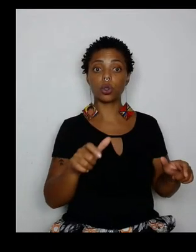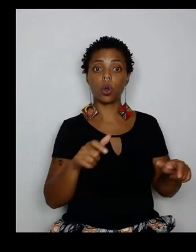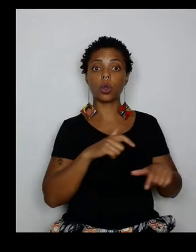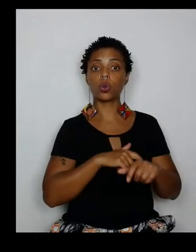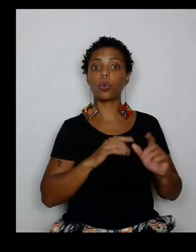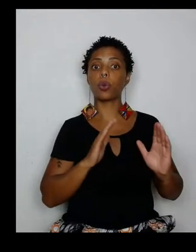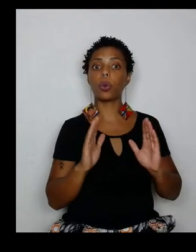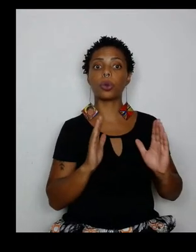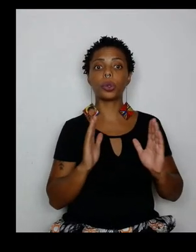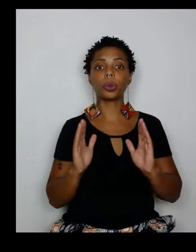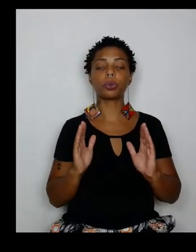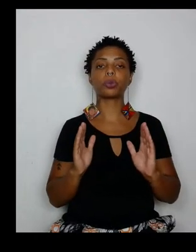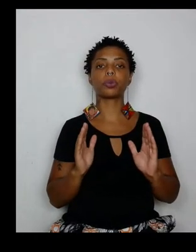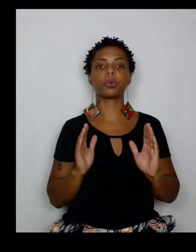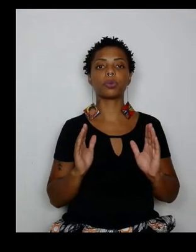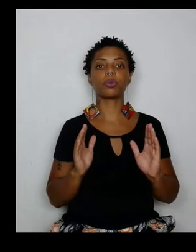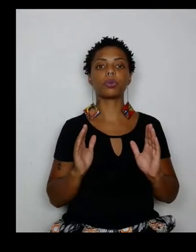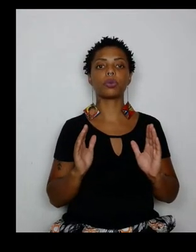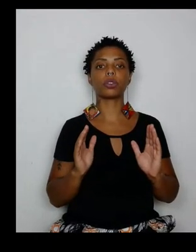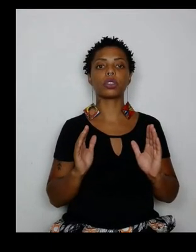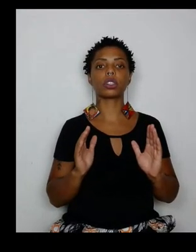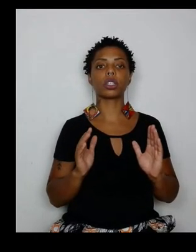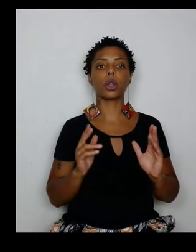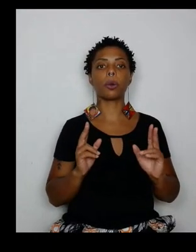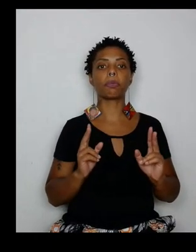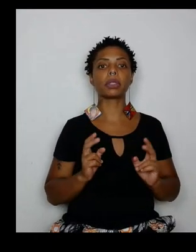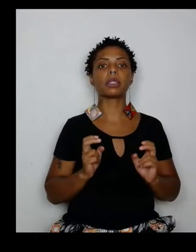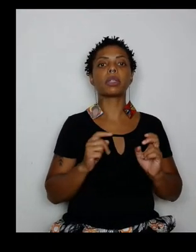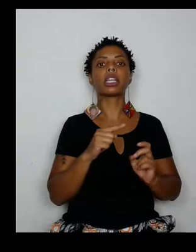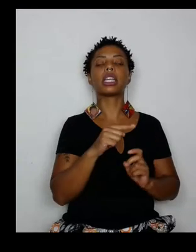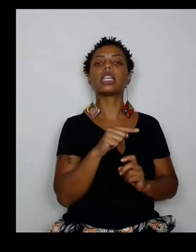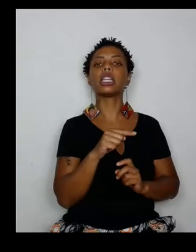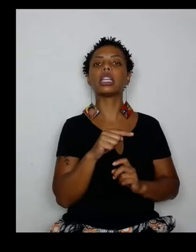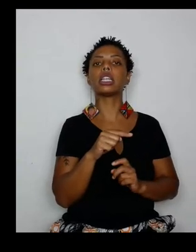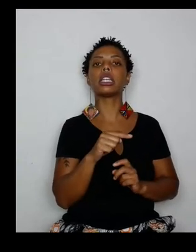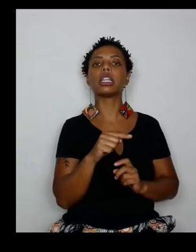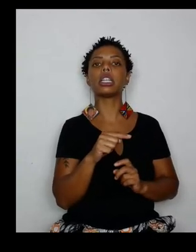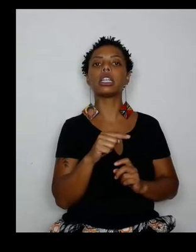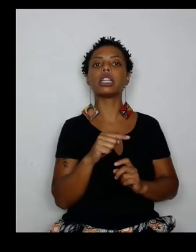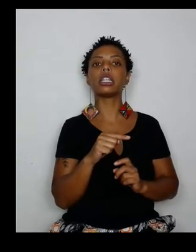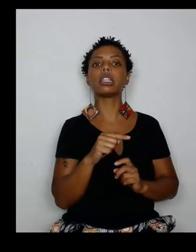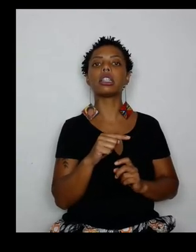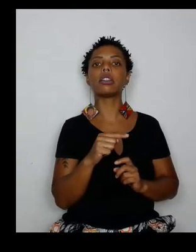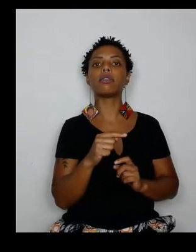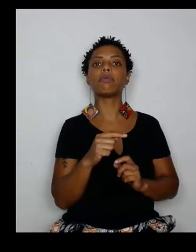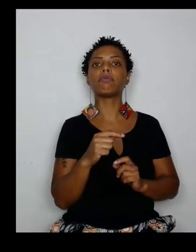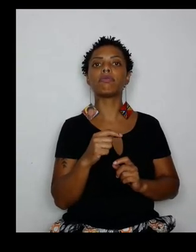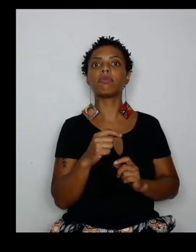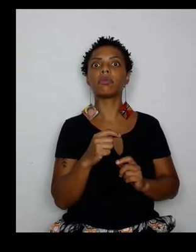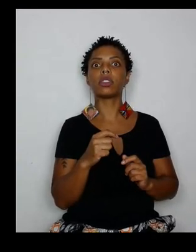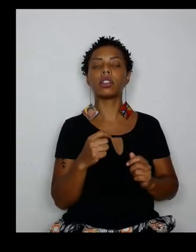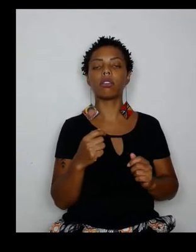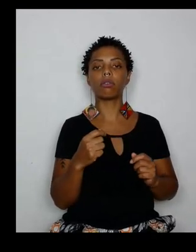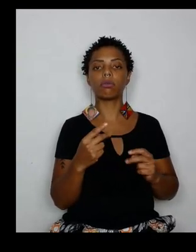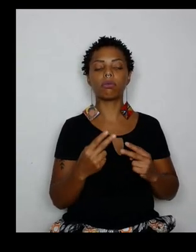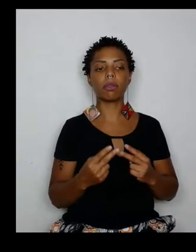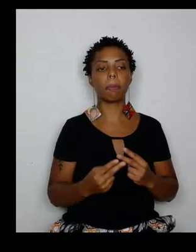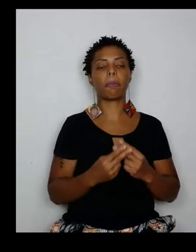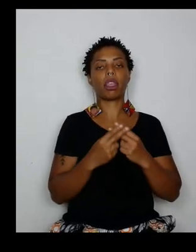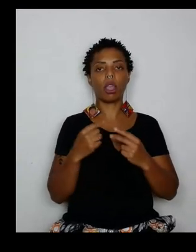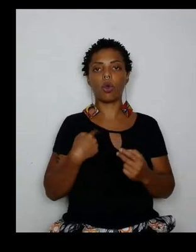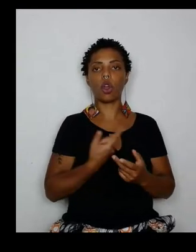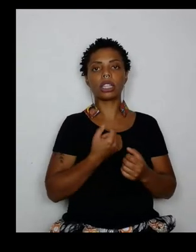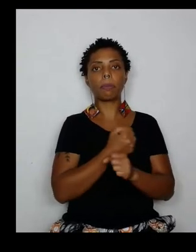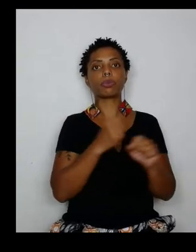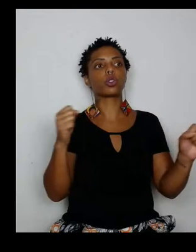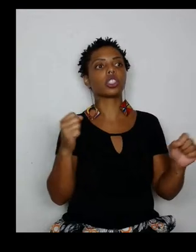of um kind of impossible position because there was really nothing one could say that was